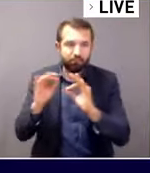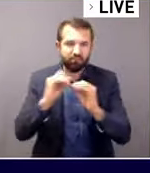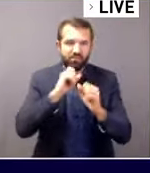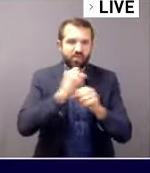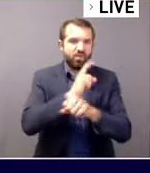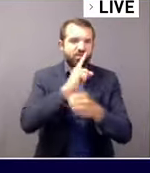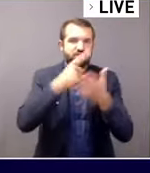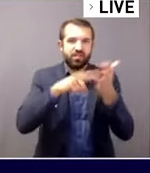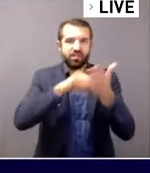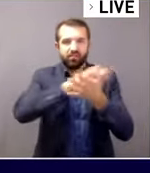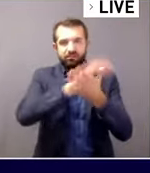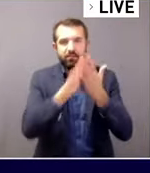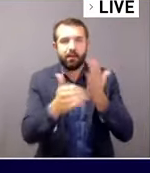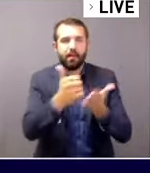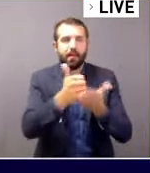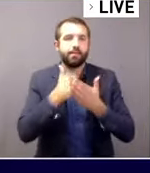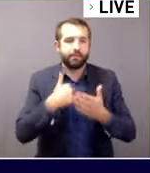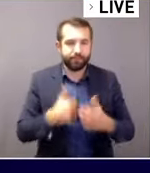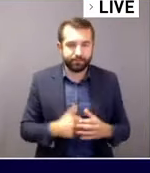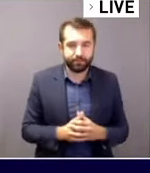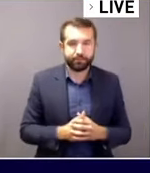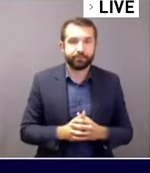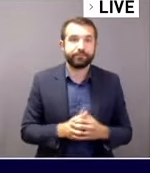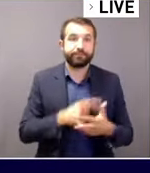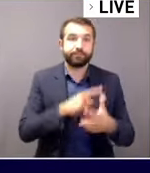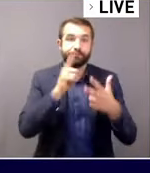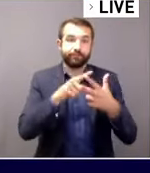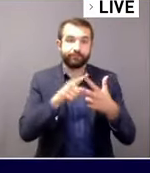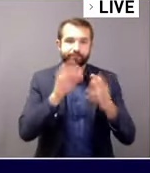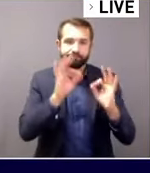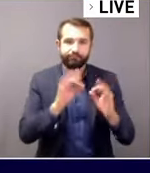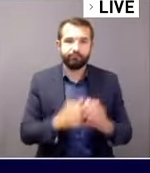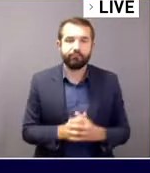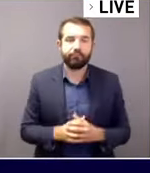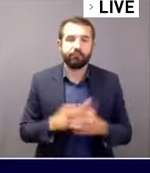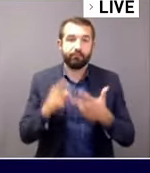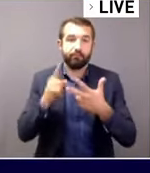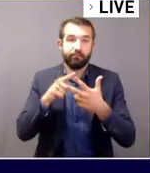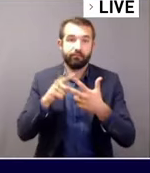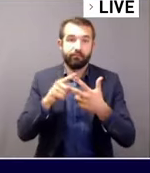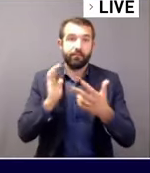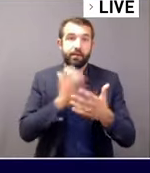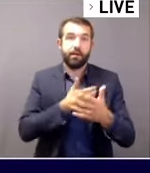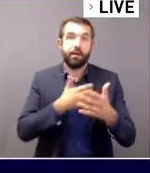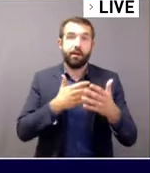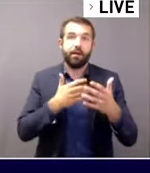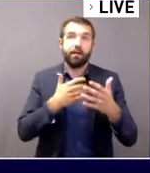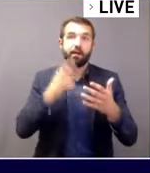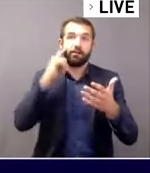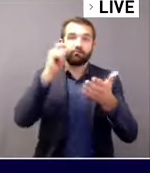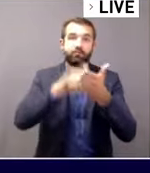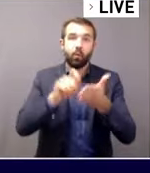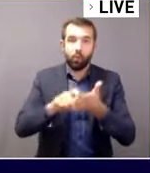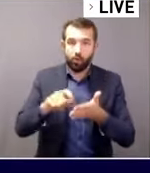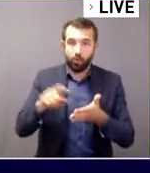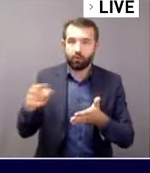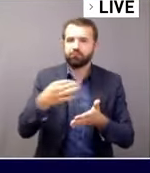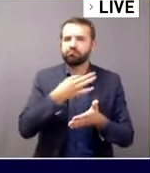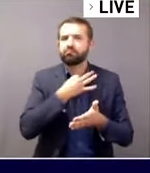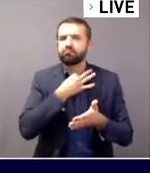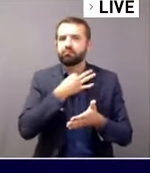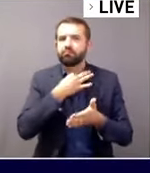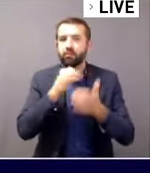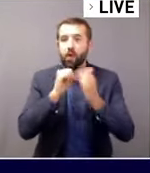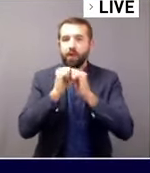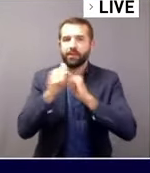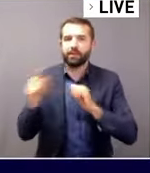now. Okay, the next question comes from our sports reporter. When exactly were approved guidelines